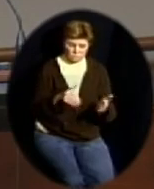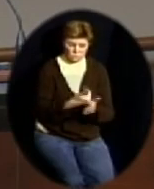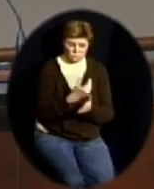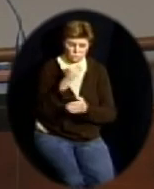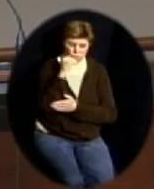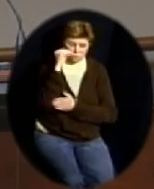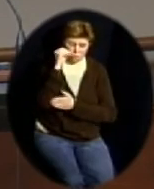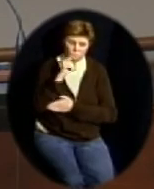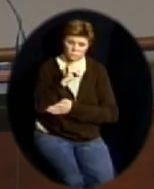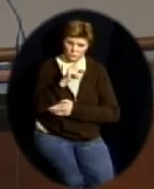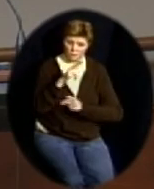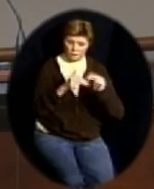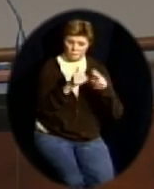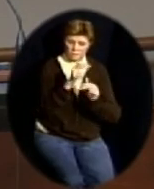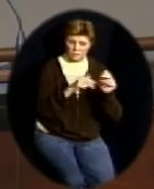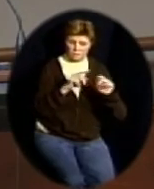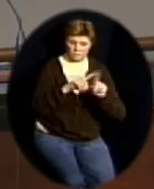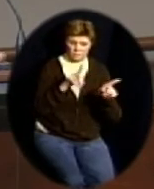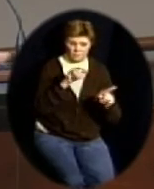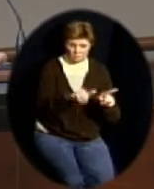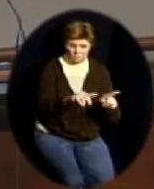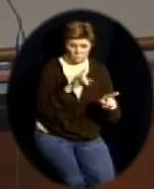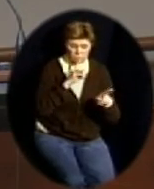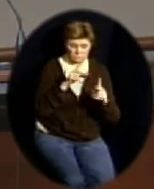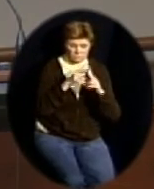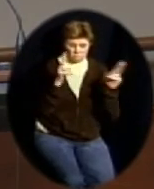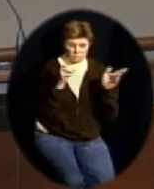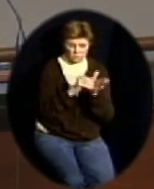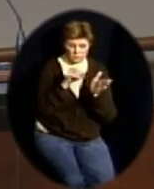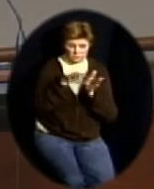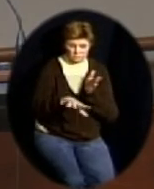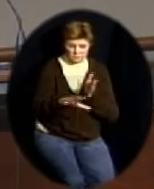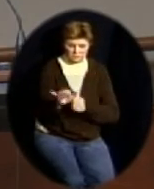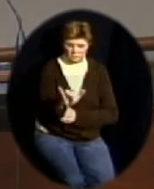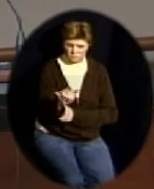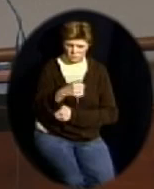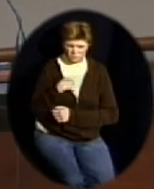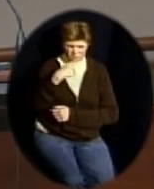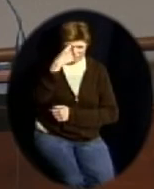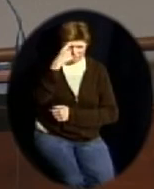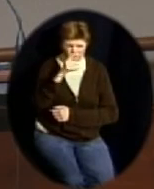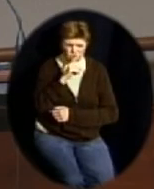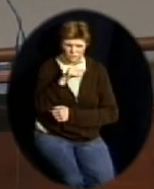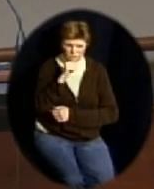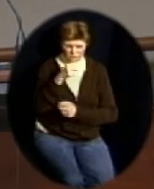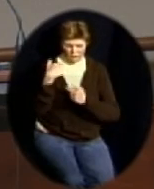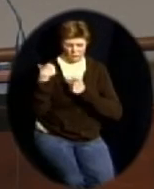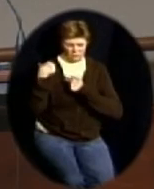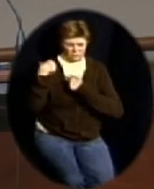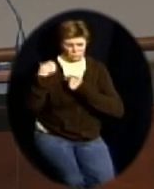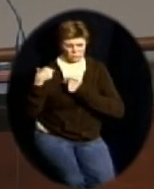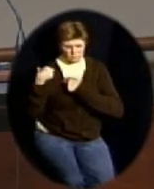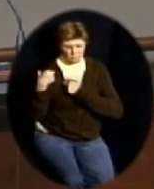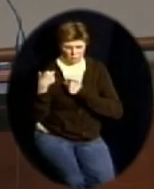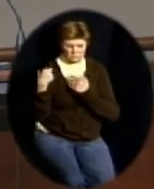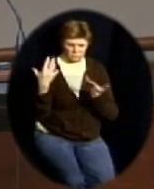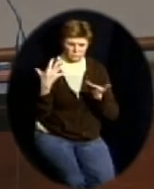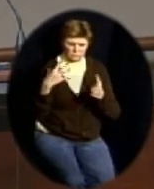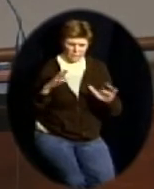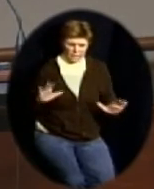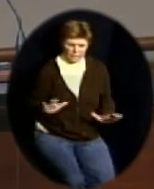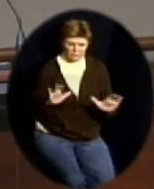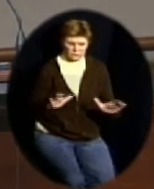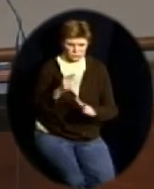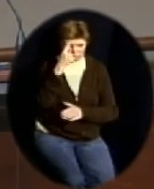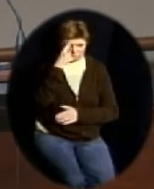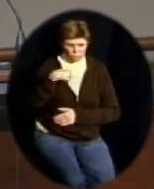being built. Kind of given all these facts, I feel that it would be irresponsible for the board to approve a budget that didn't